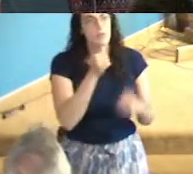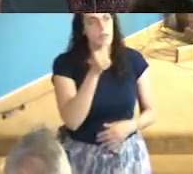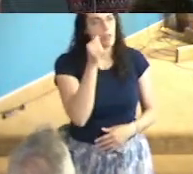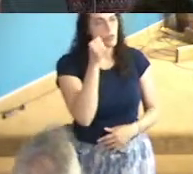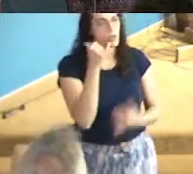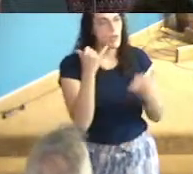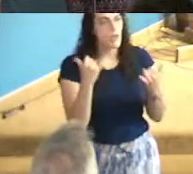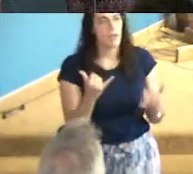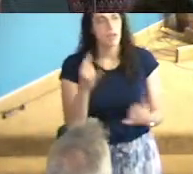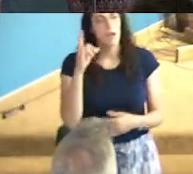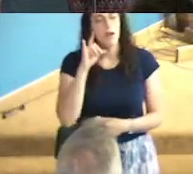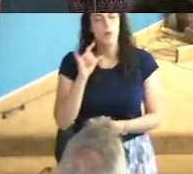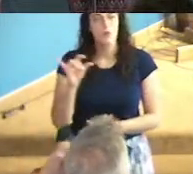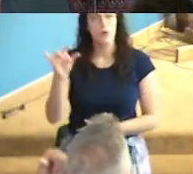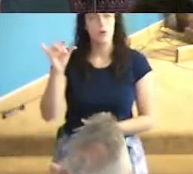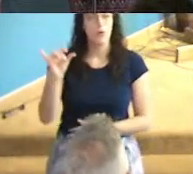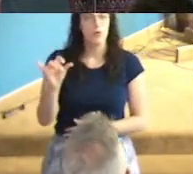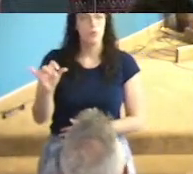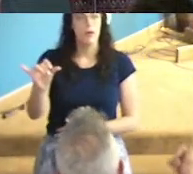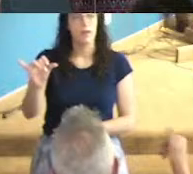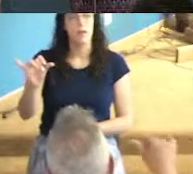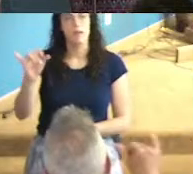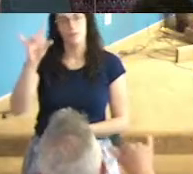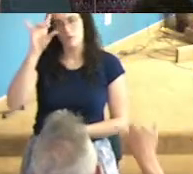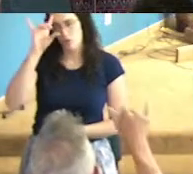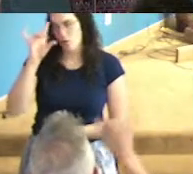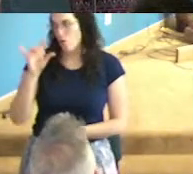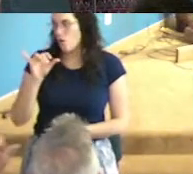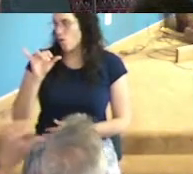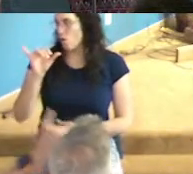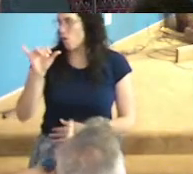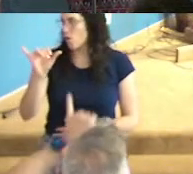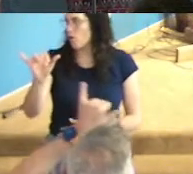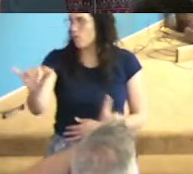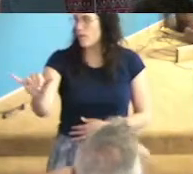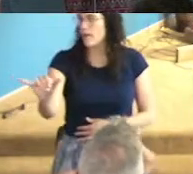faithful yesterday, now, and always,